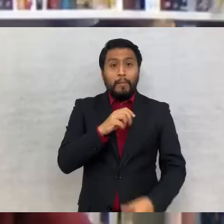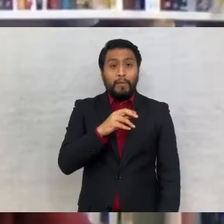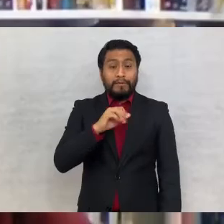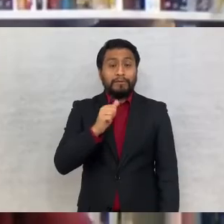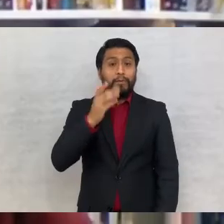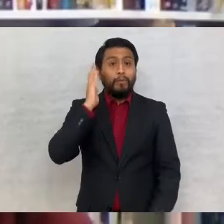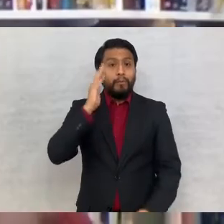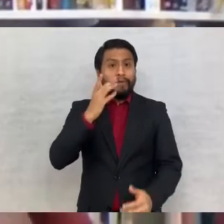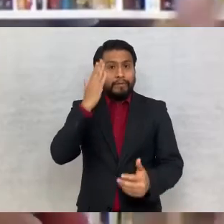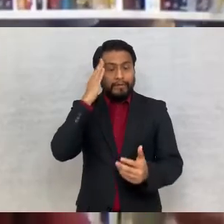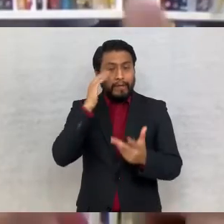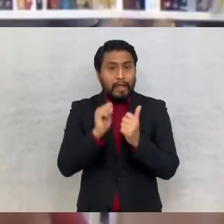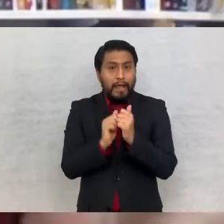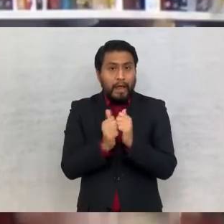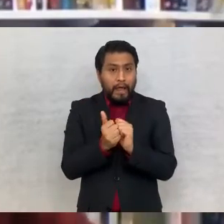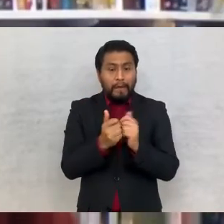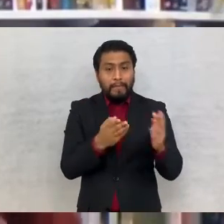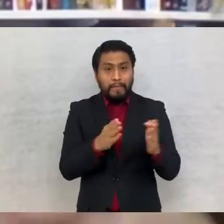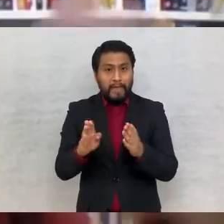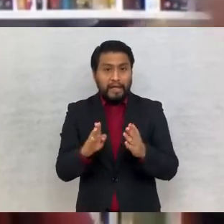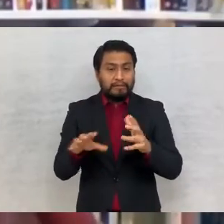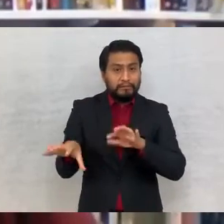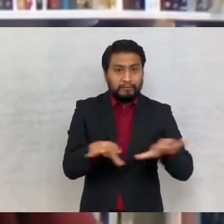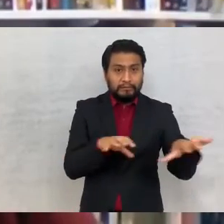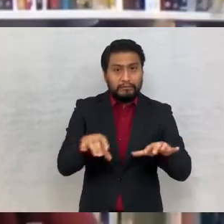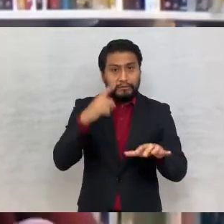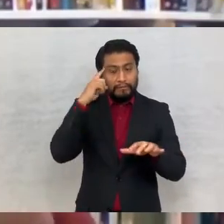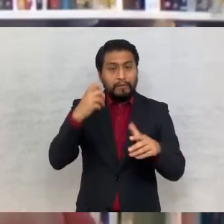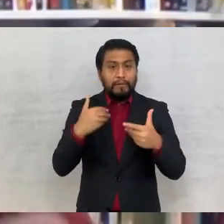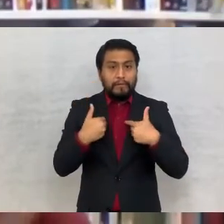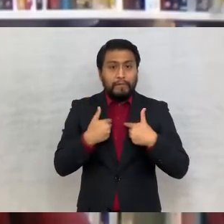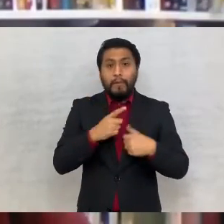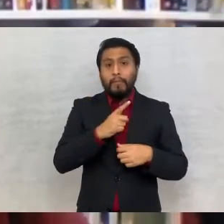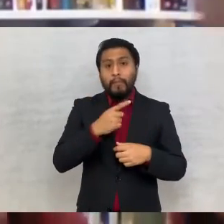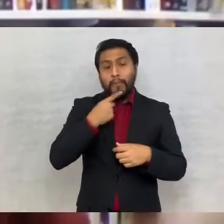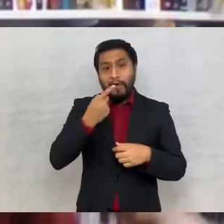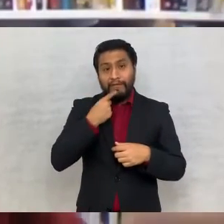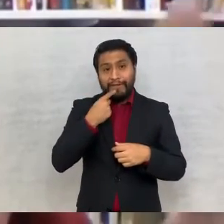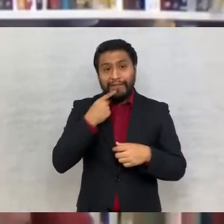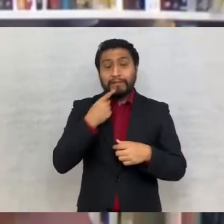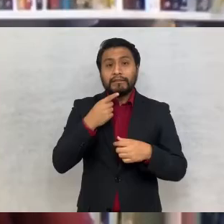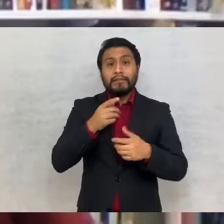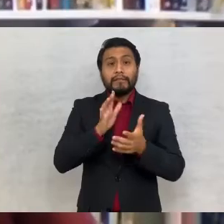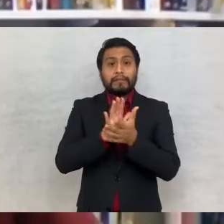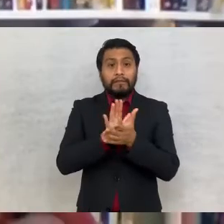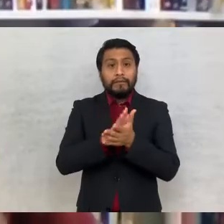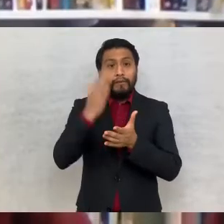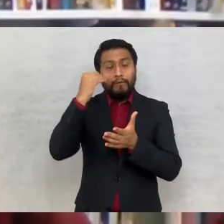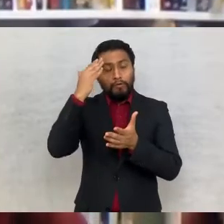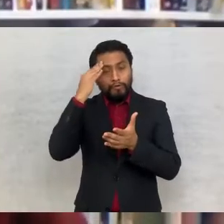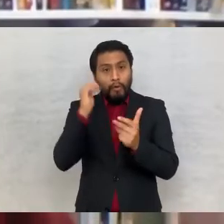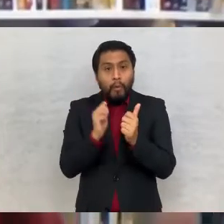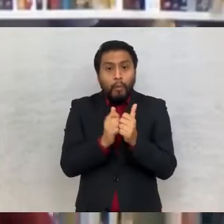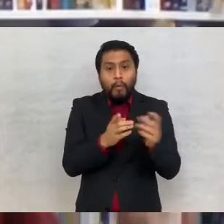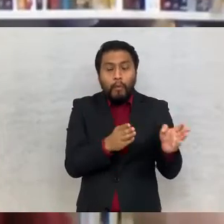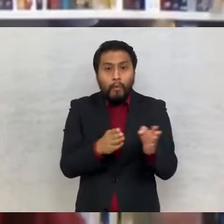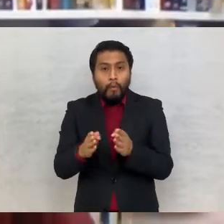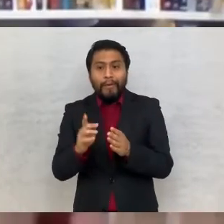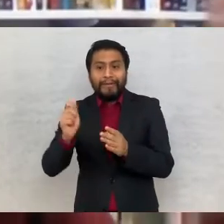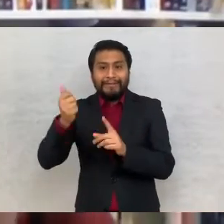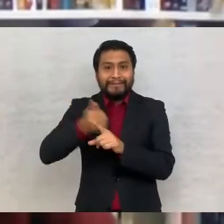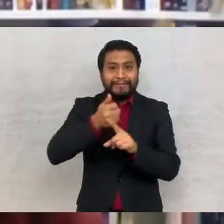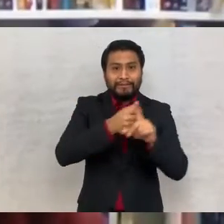important. The Church was to be the first eugenic institution because it was Church doctrine to encourage the best offspring